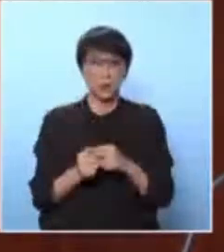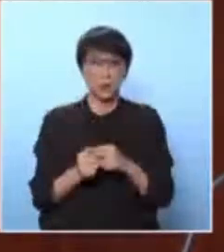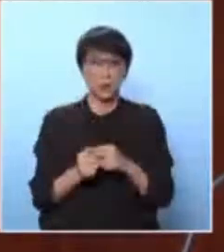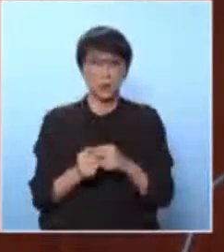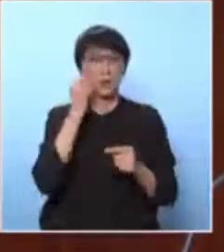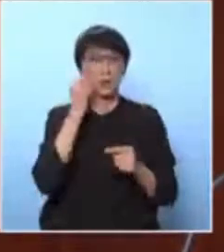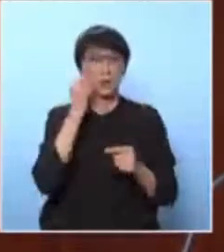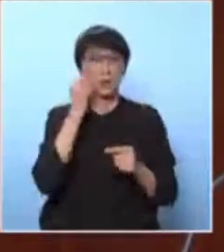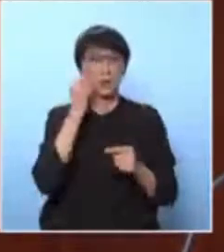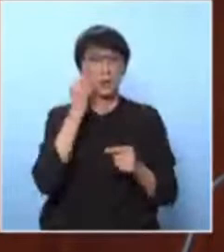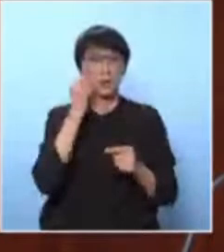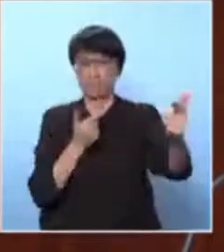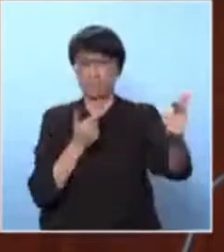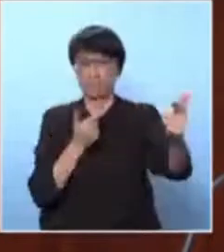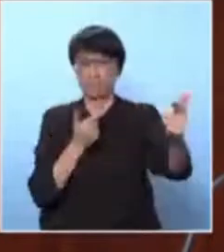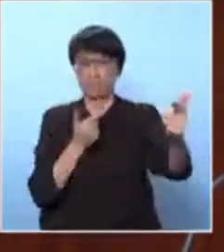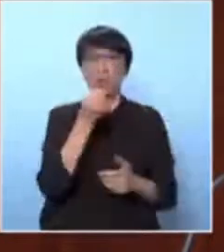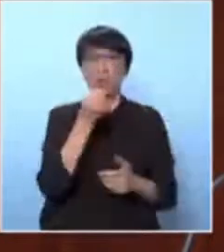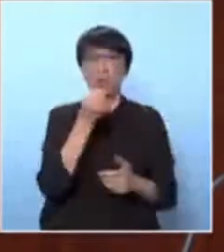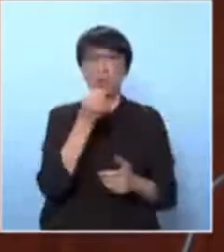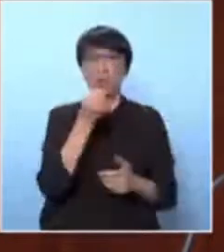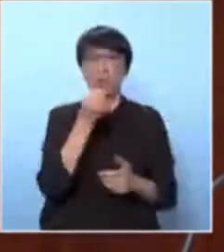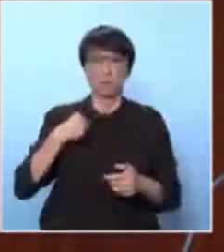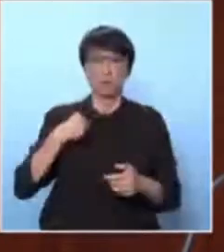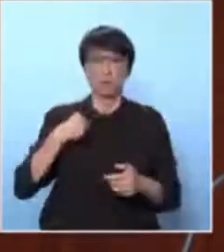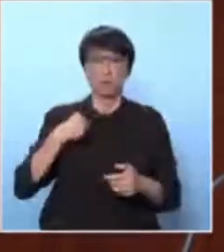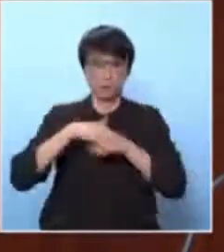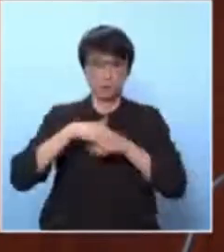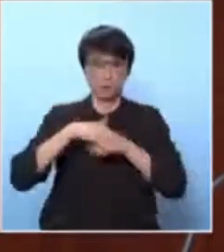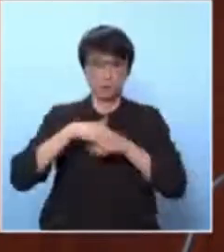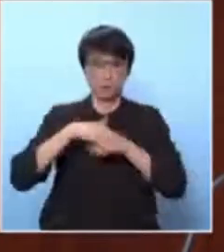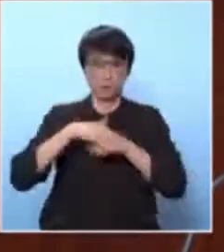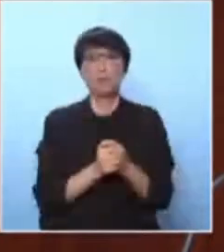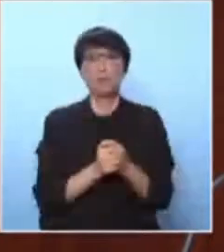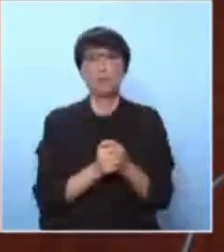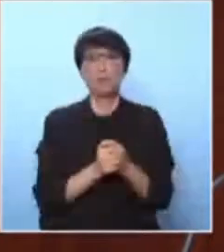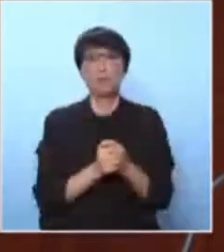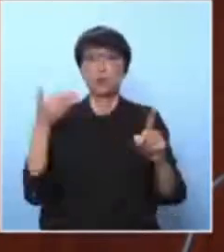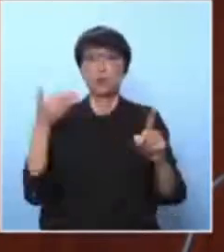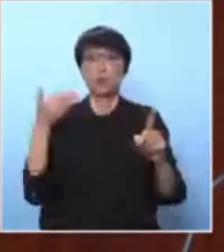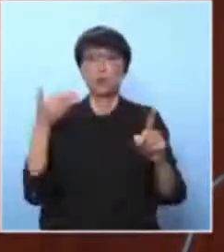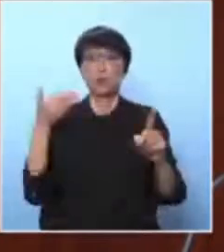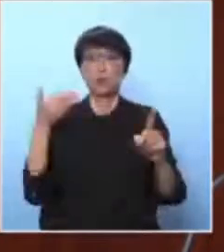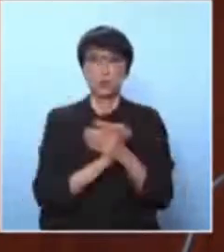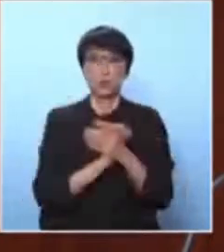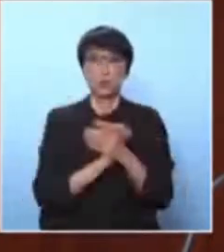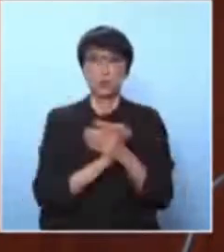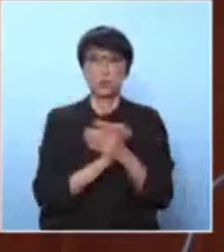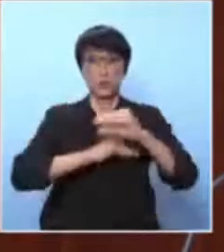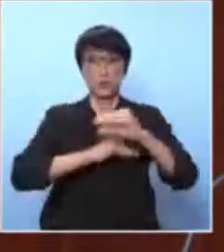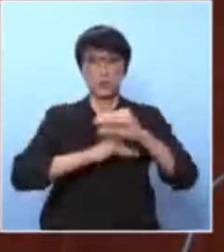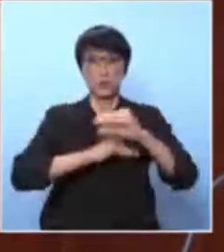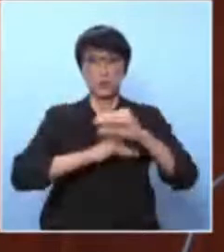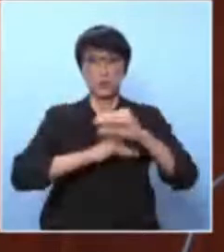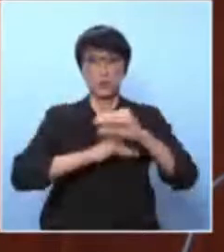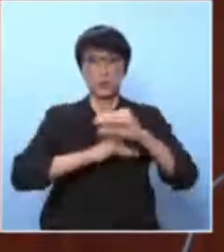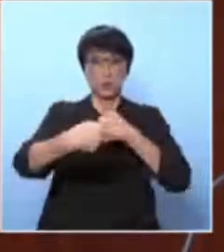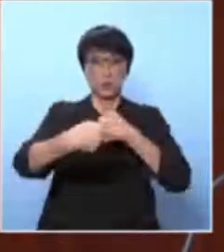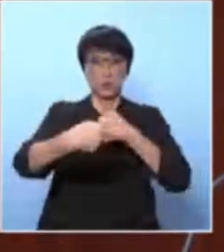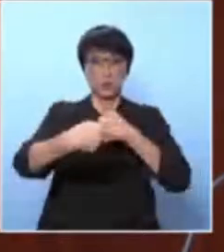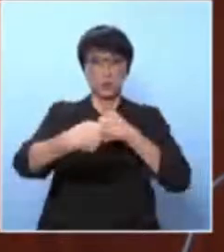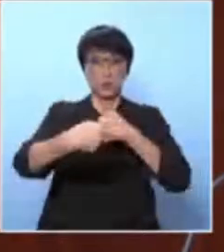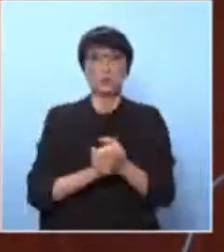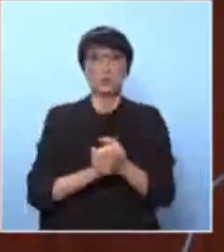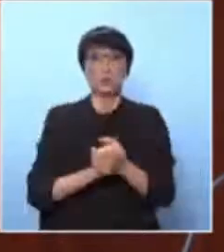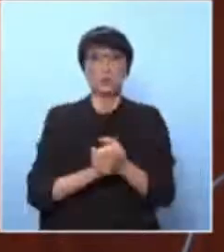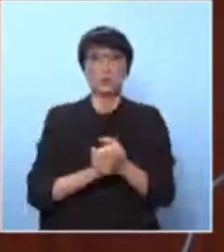strengths with the long-term objective of establishing an authority that registers drugs and medical devices